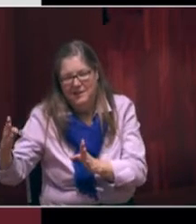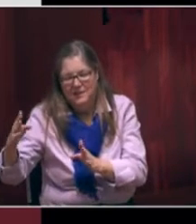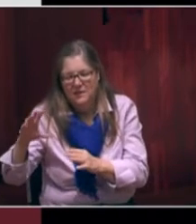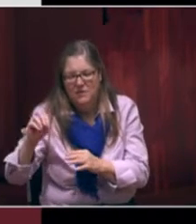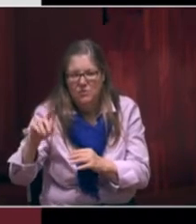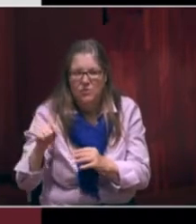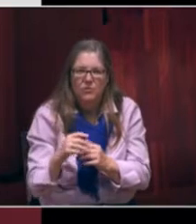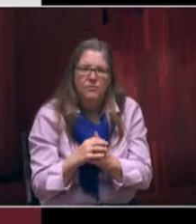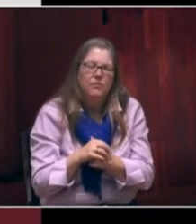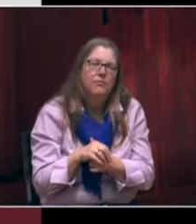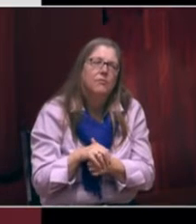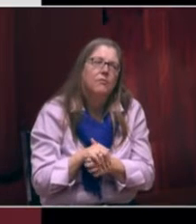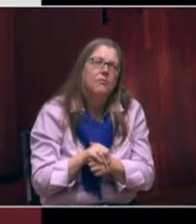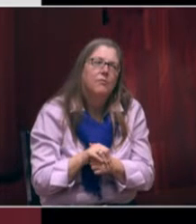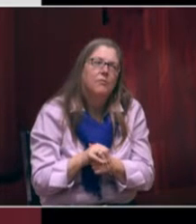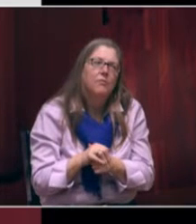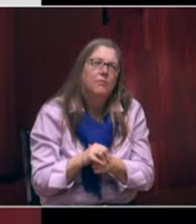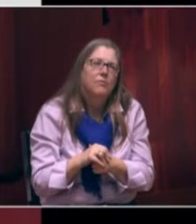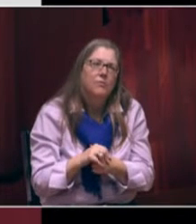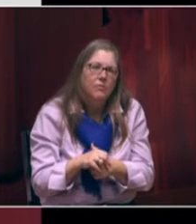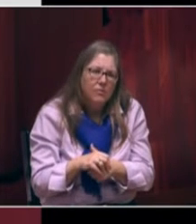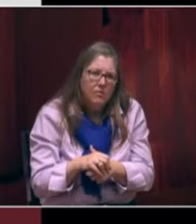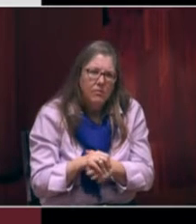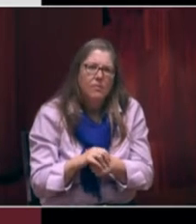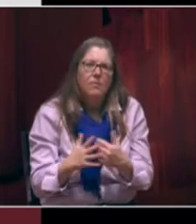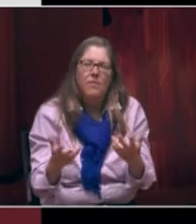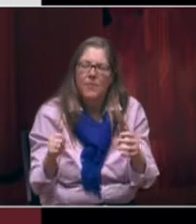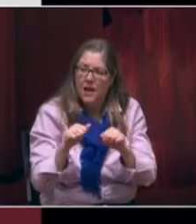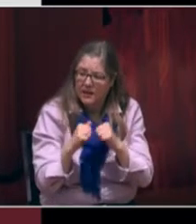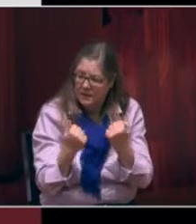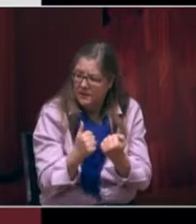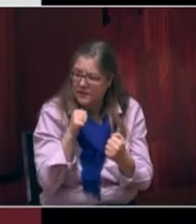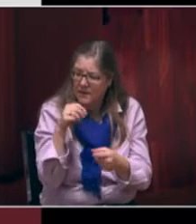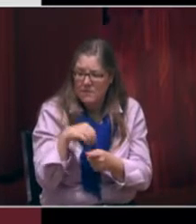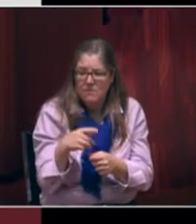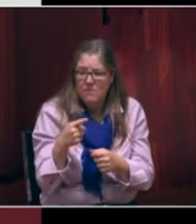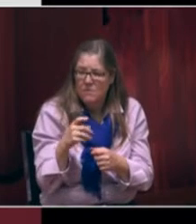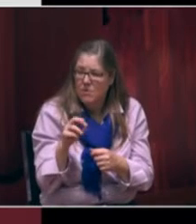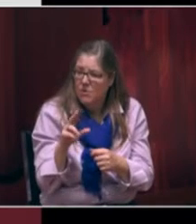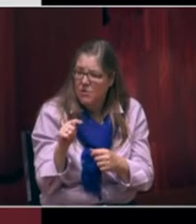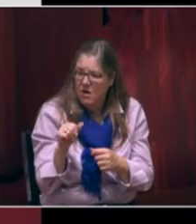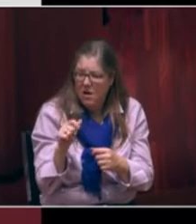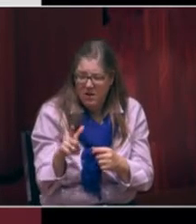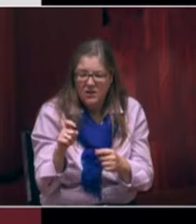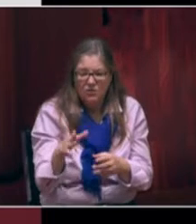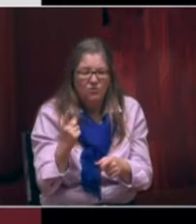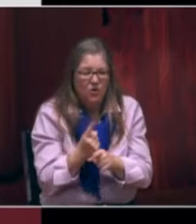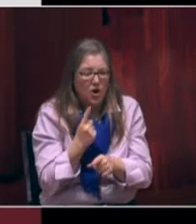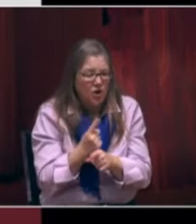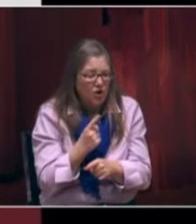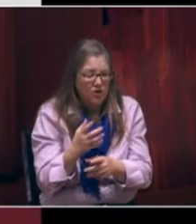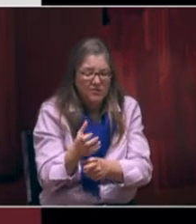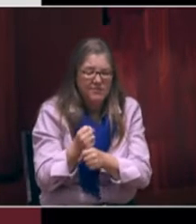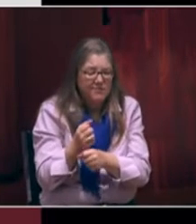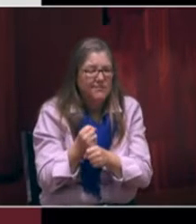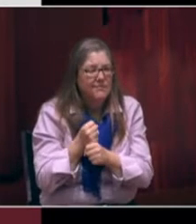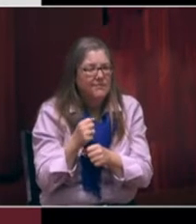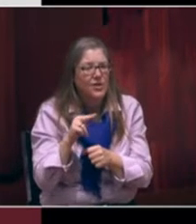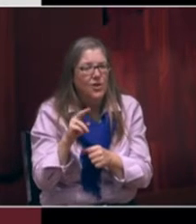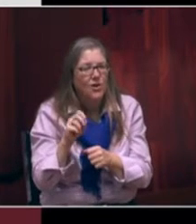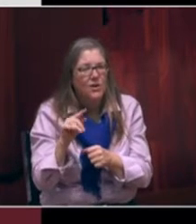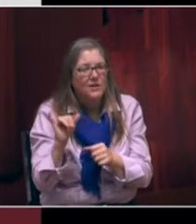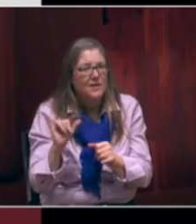2018. Away you'll go. Agencies that aren't in the portal, you're going to just get your regular notices the same way you have always gotten